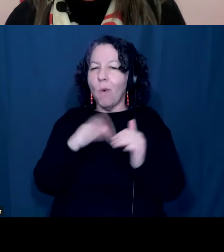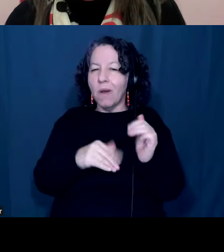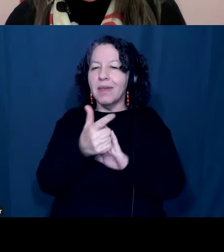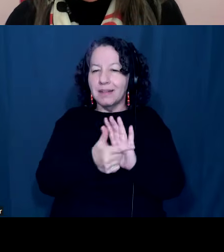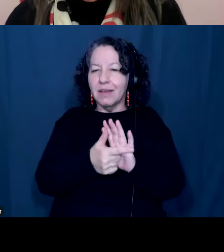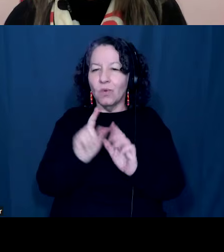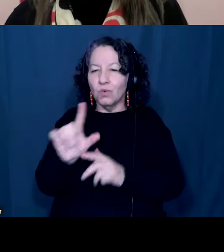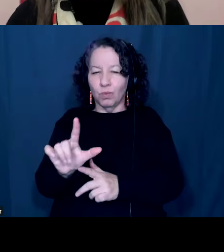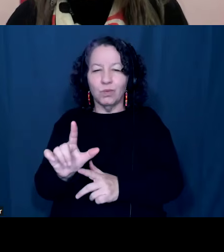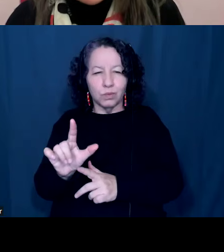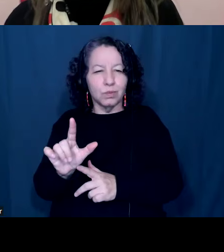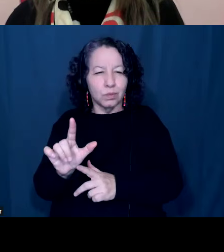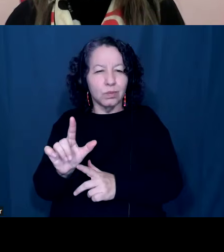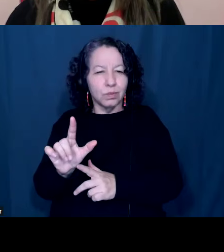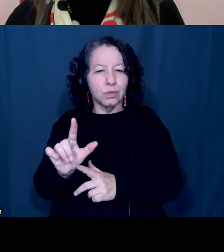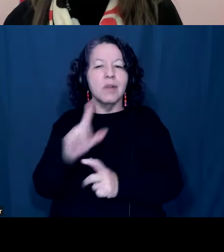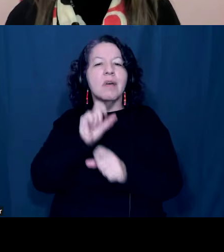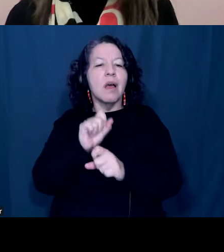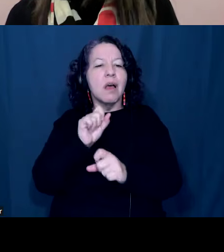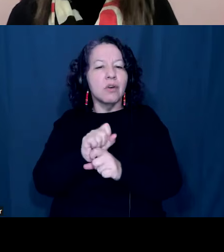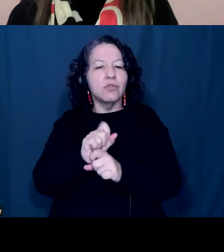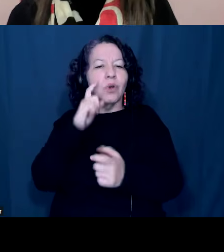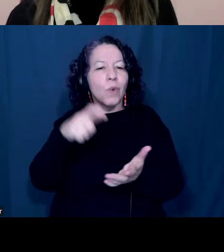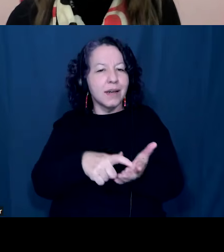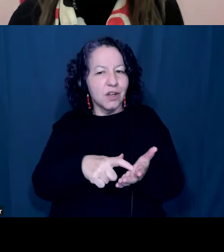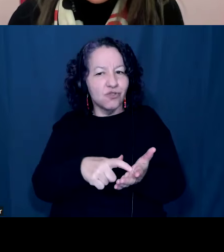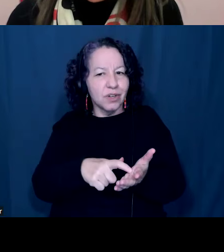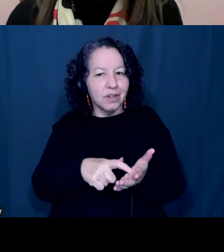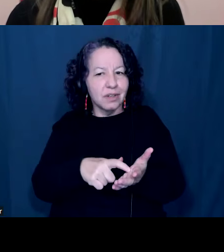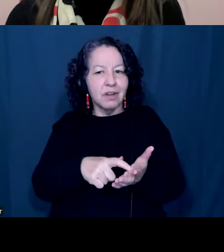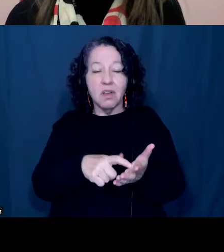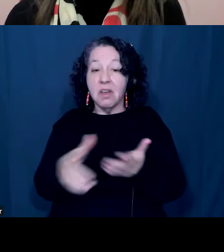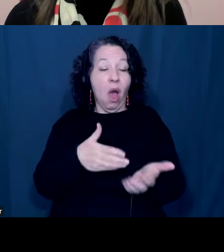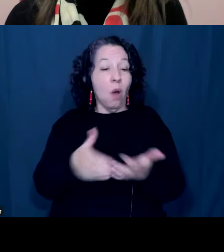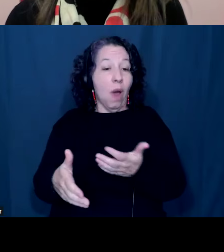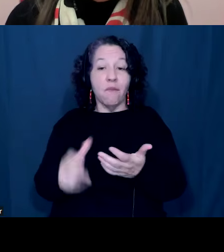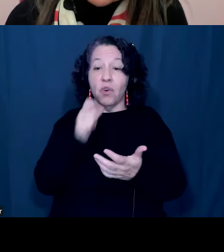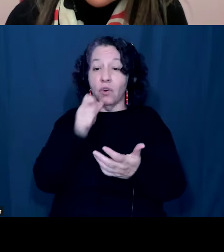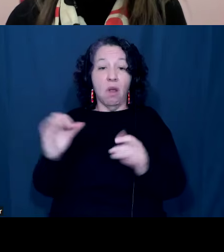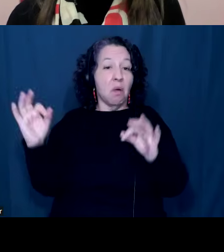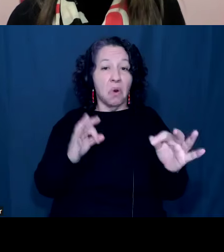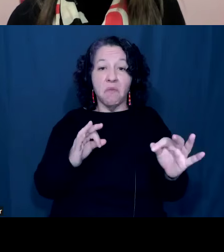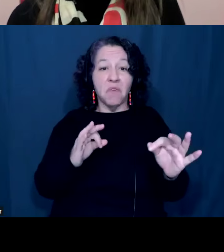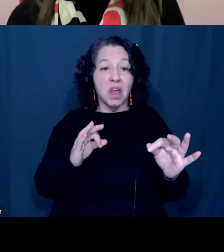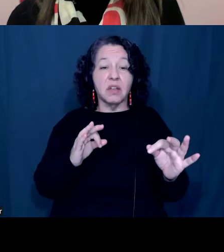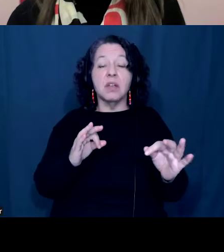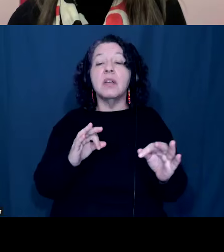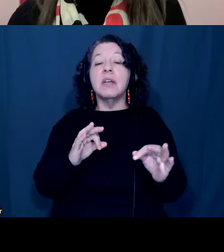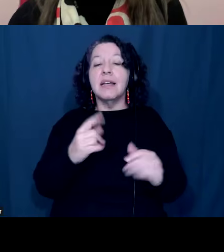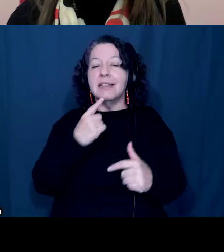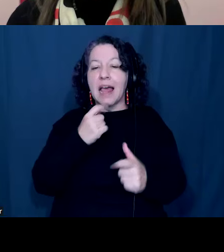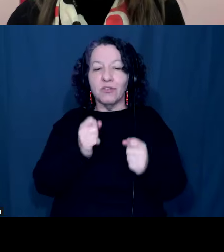mechanism. It is a recognition, however imperfect, that tribal nations